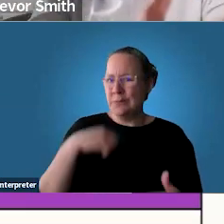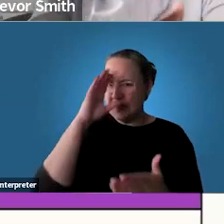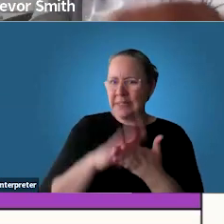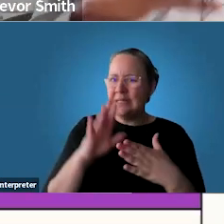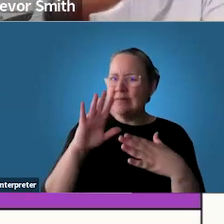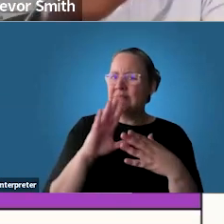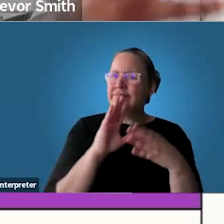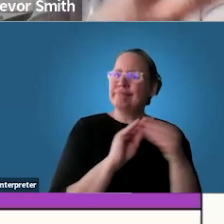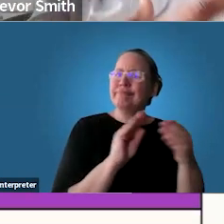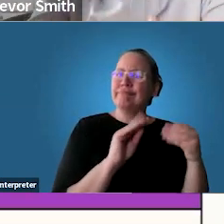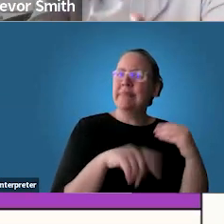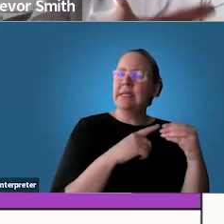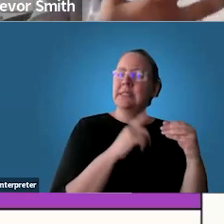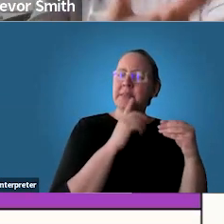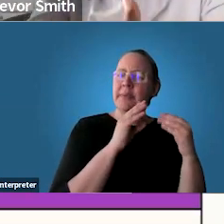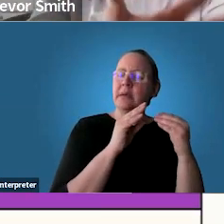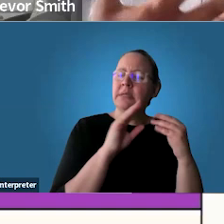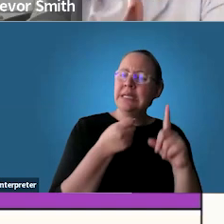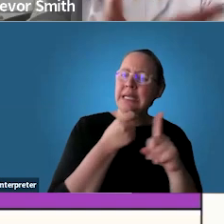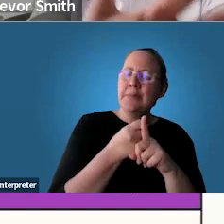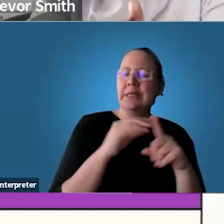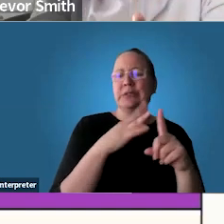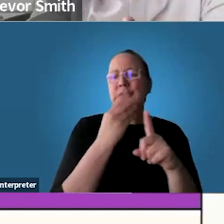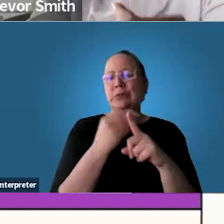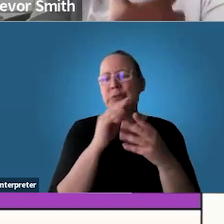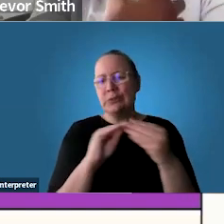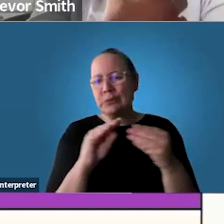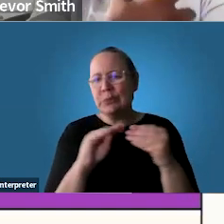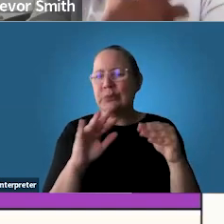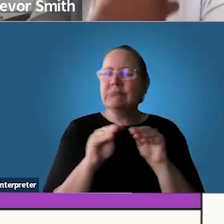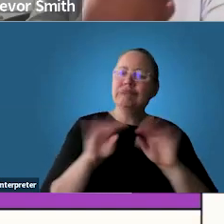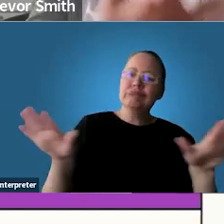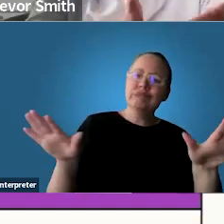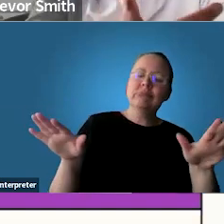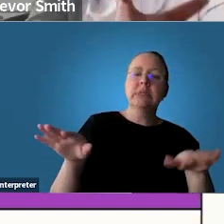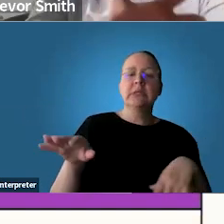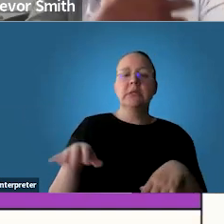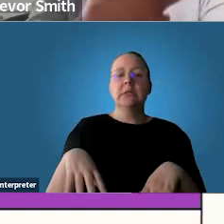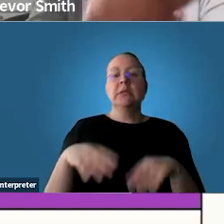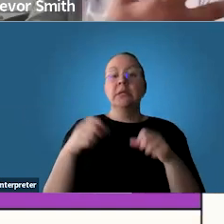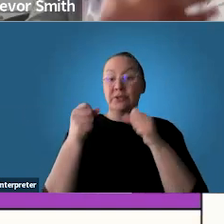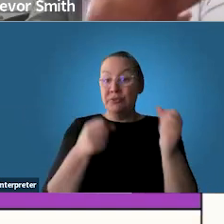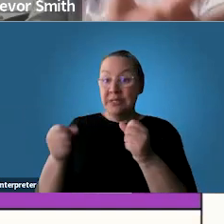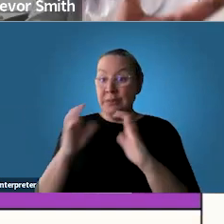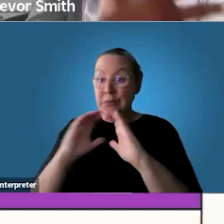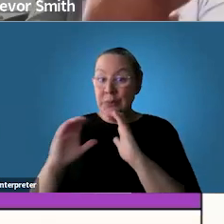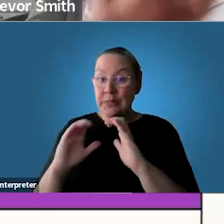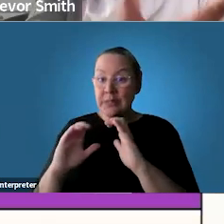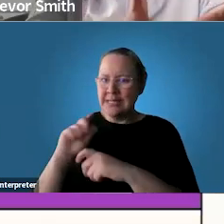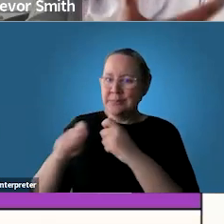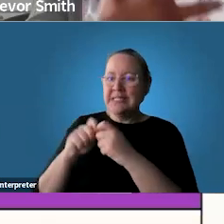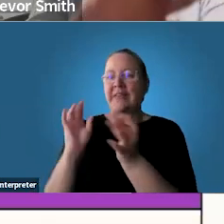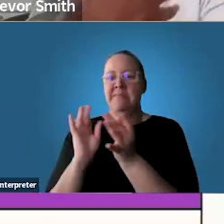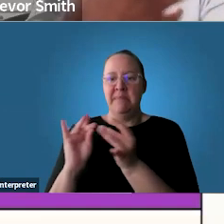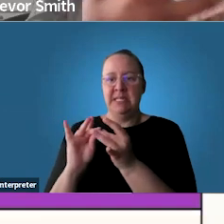narrative change thinks about shifting broader cultural stories, mental models, frames, worldviews, as I just walked through. Strategic communications convey specific